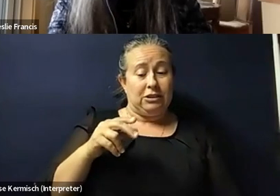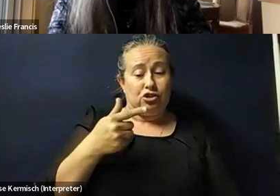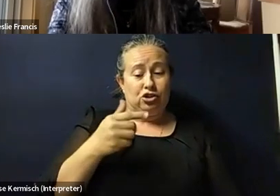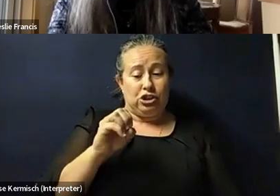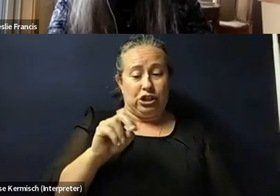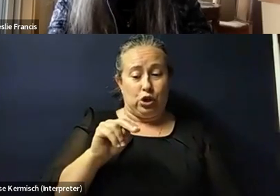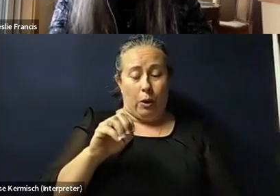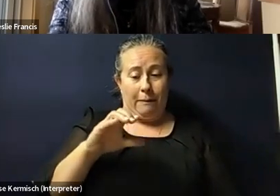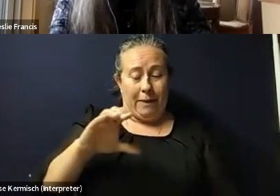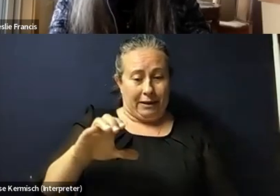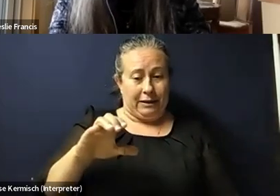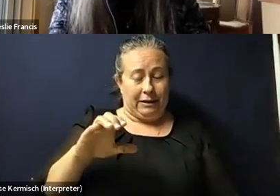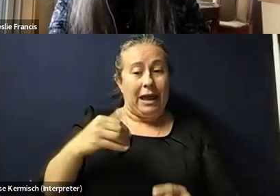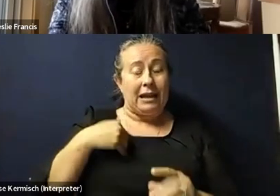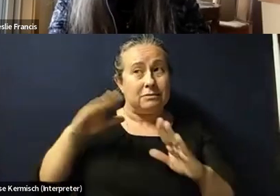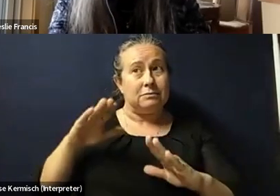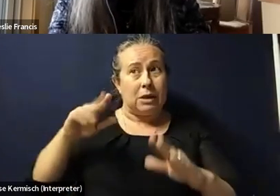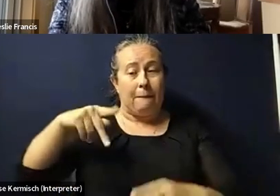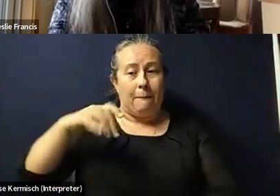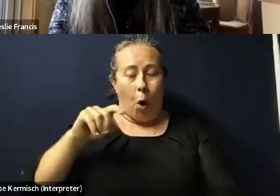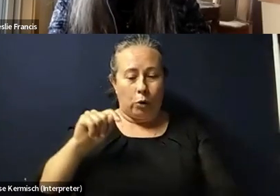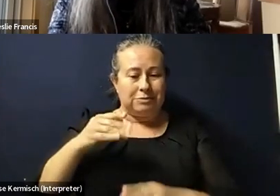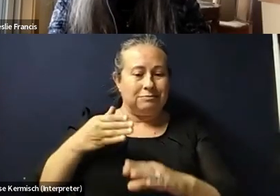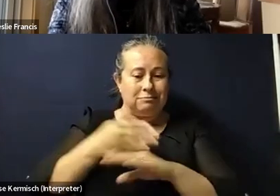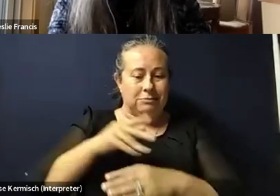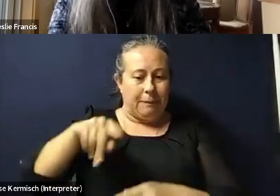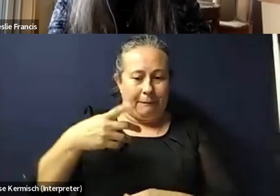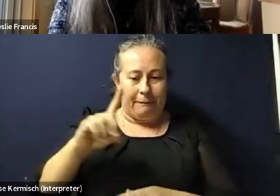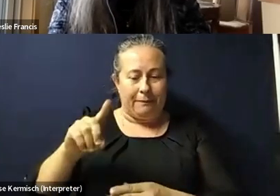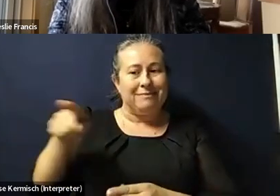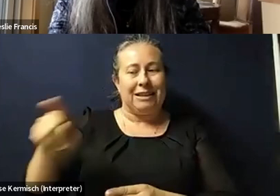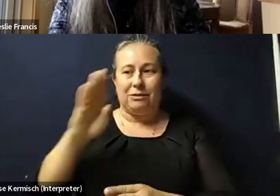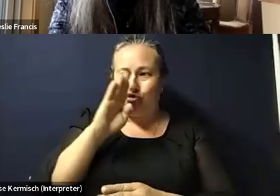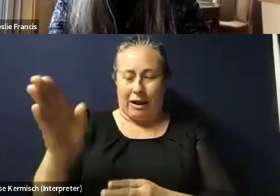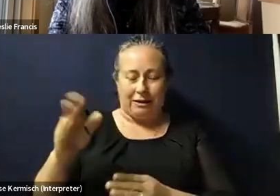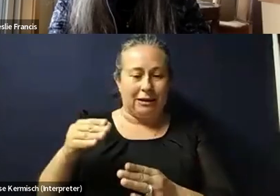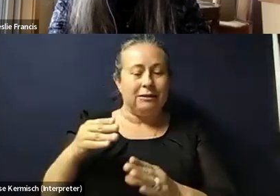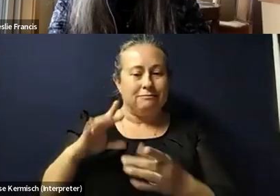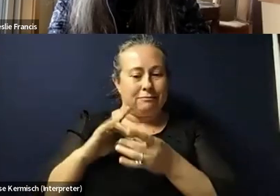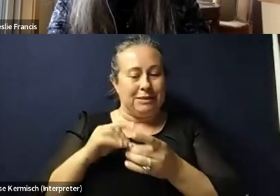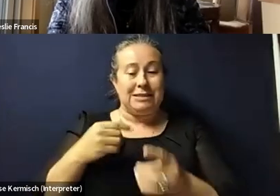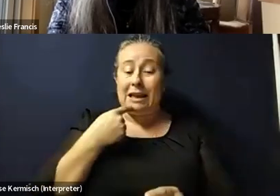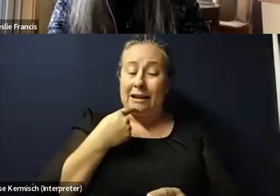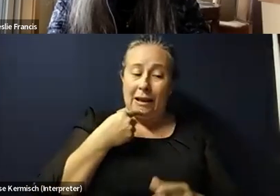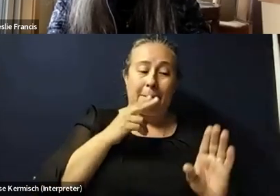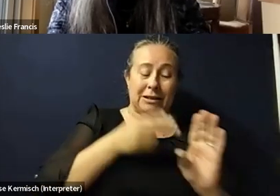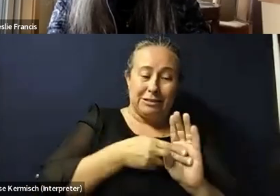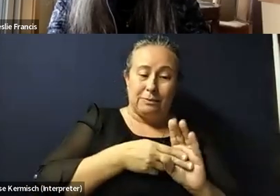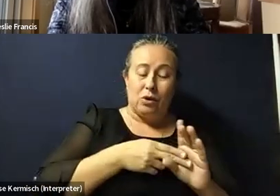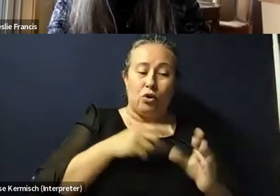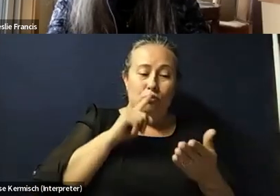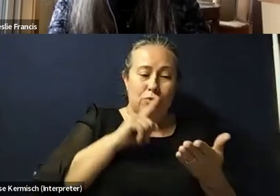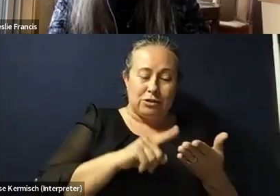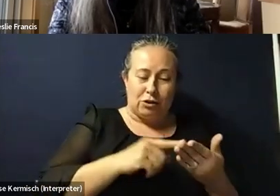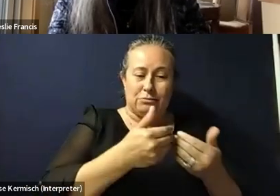has a brilliant postdoc, Nicholas Sijan, who also just directly messaged me saying participatory research also breaks down that